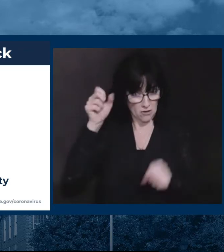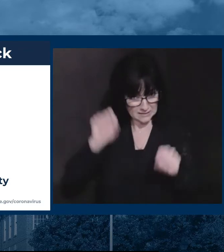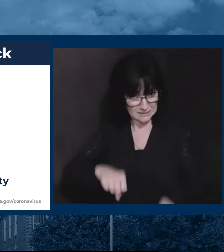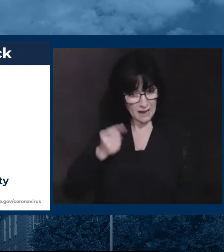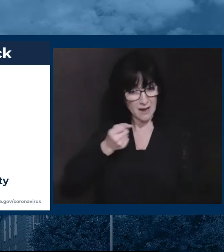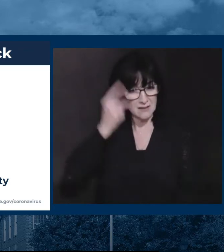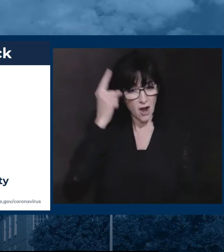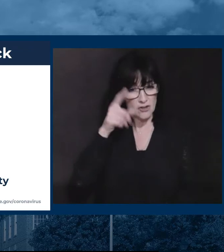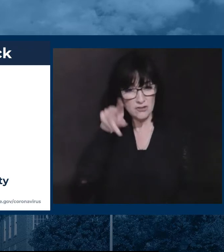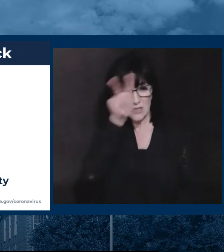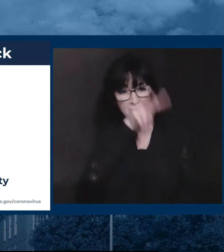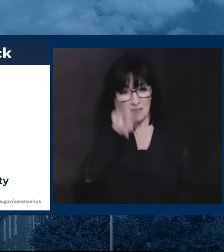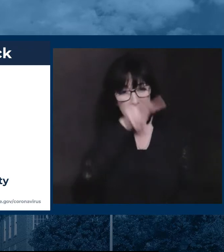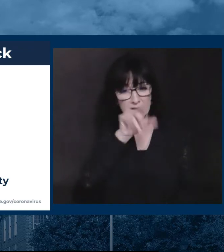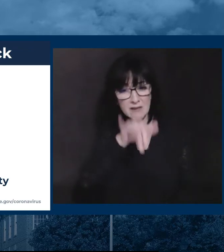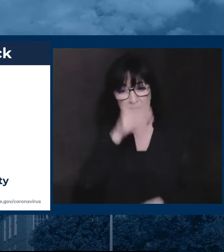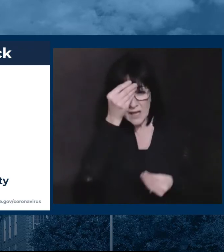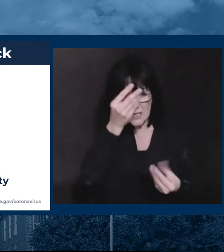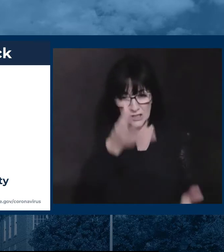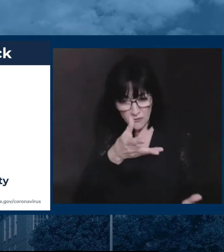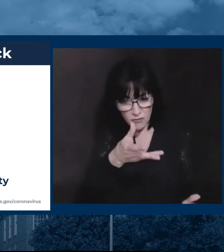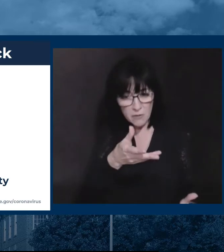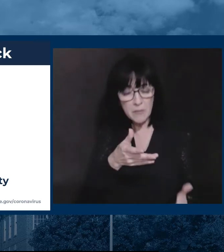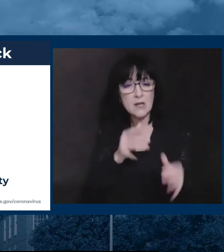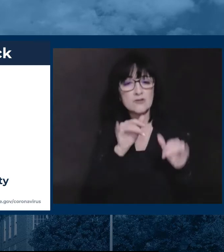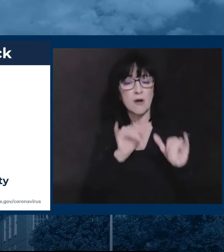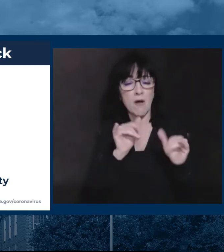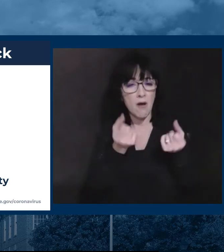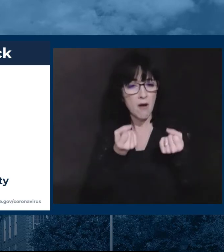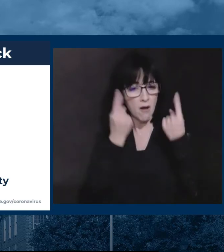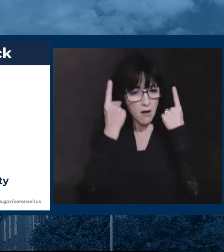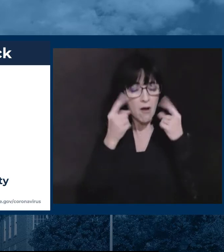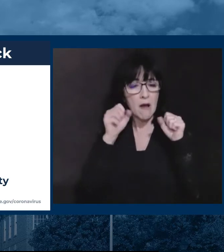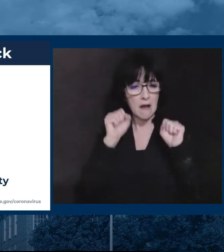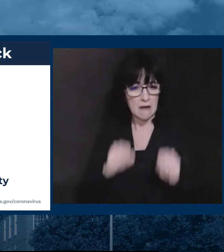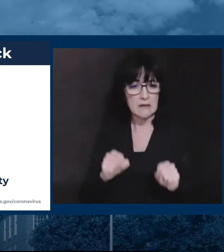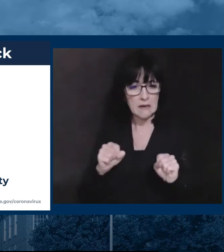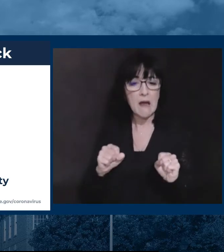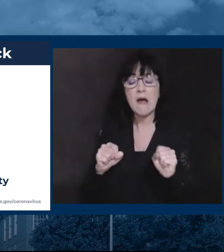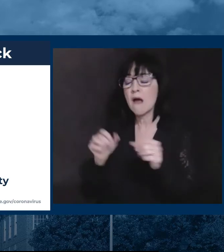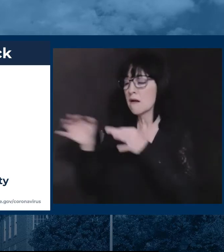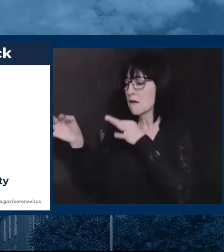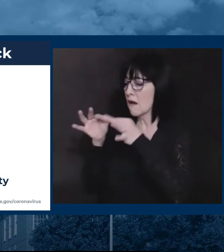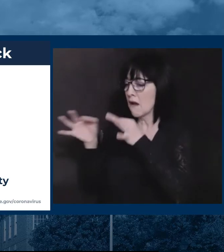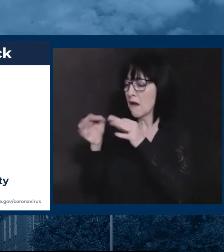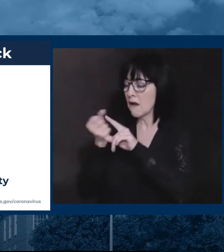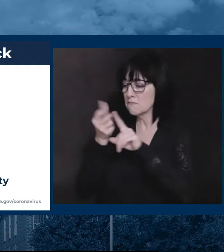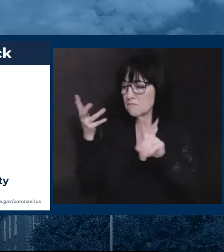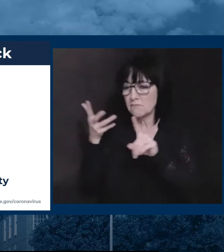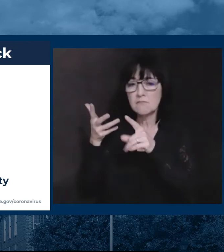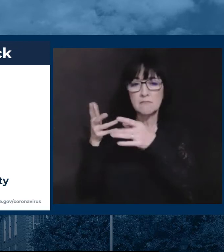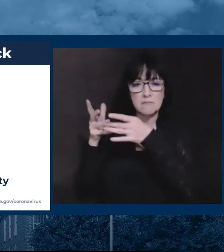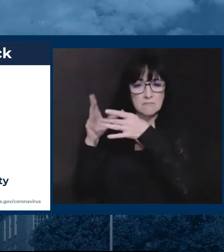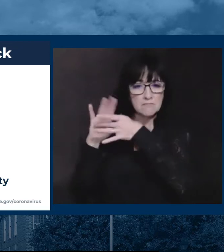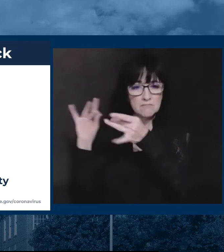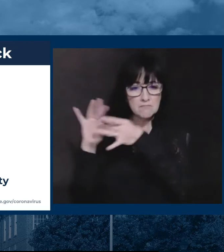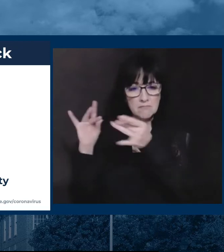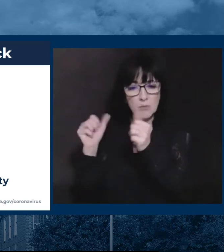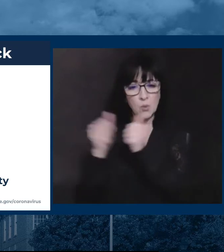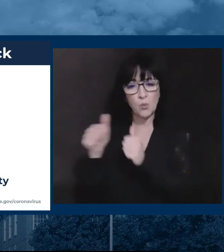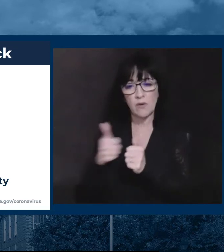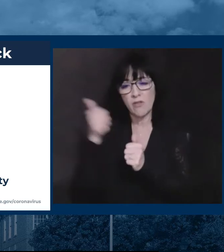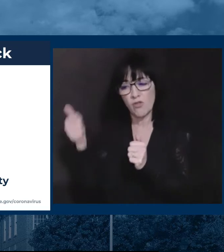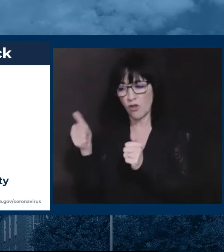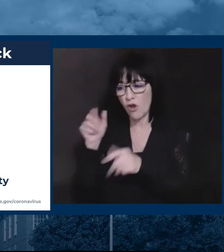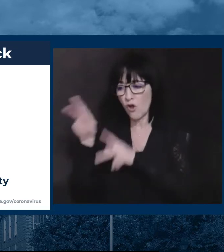be able to share with others what is happening in our schools. The communication is a two-way street, and we really have worked hard on making